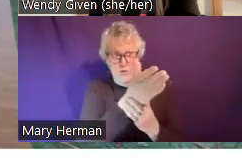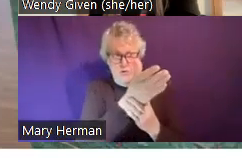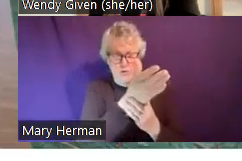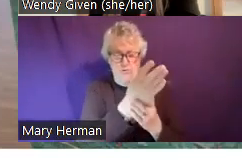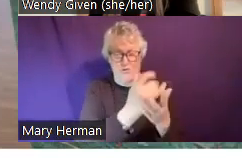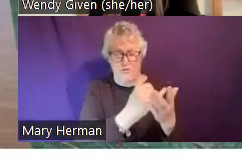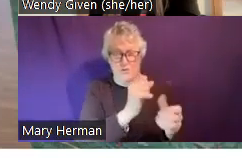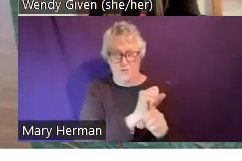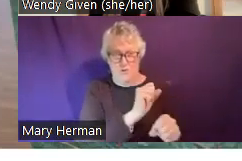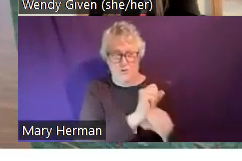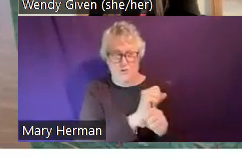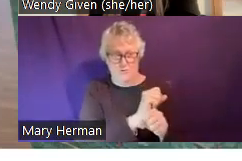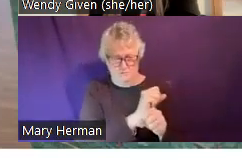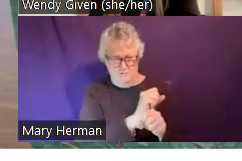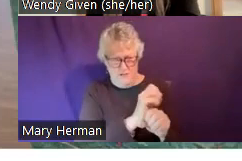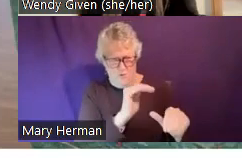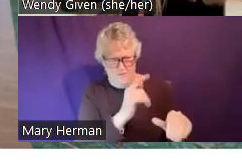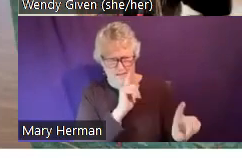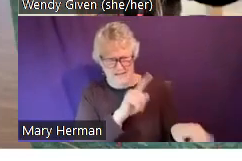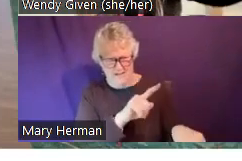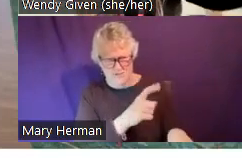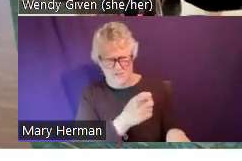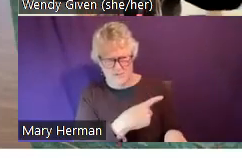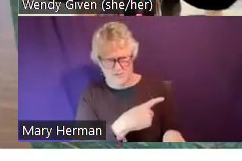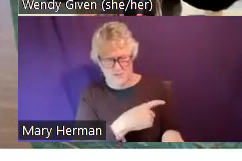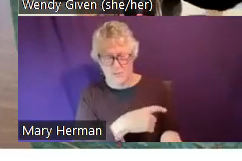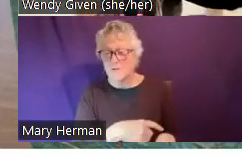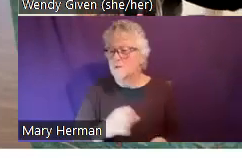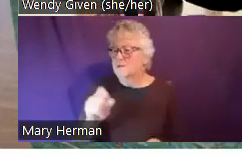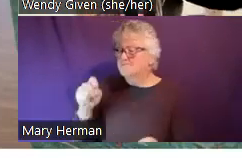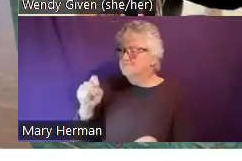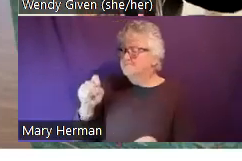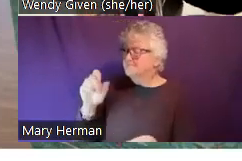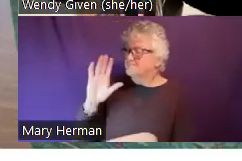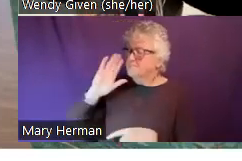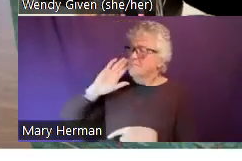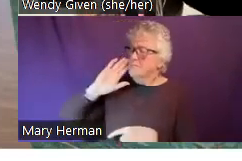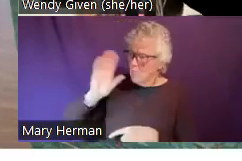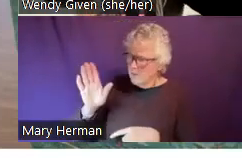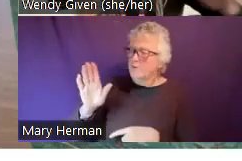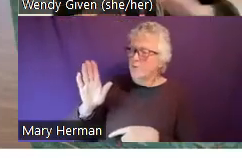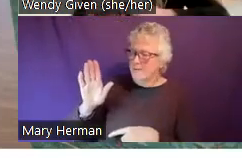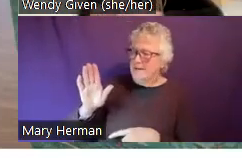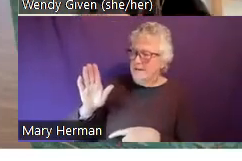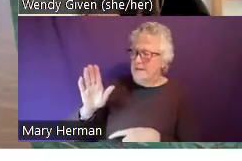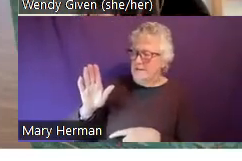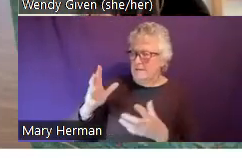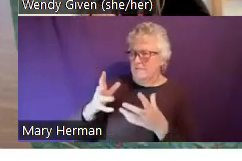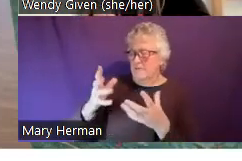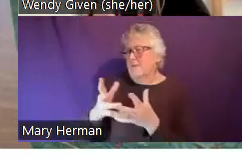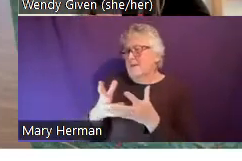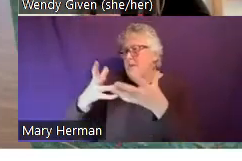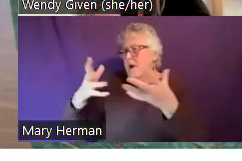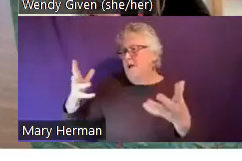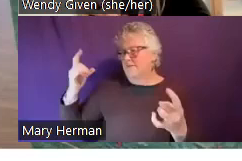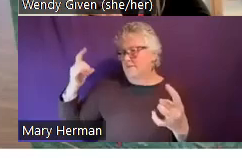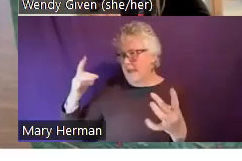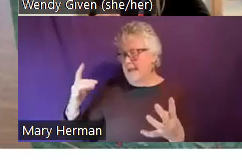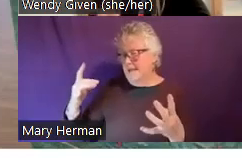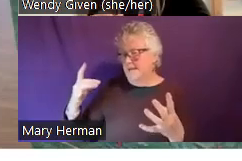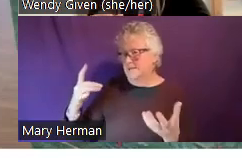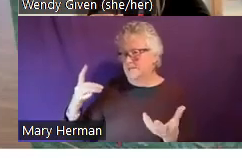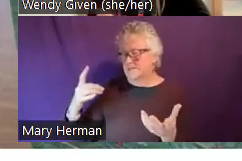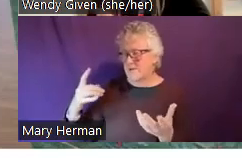of light in this area because there are big skylights. So it is an option, but I don't think it's a